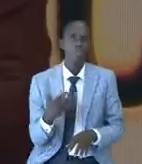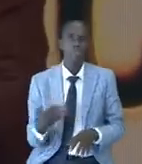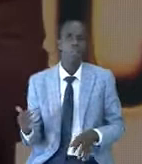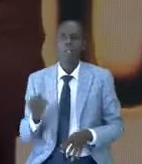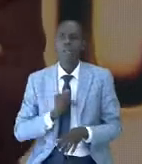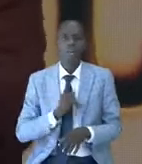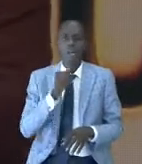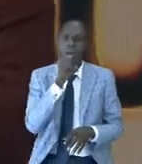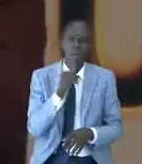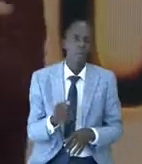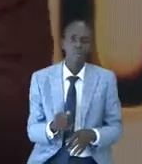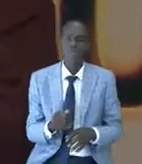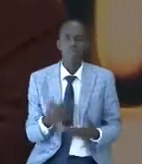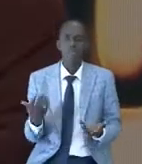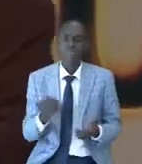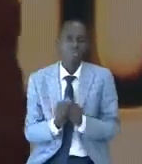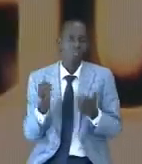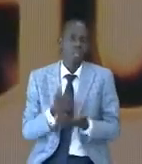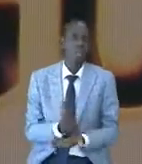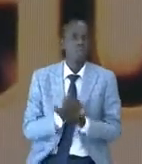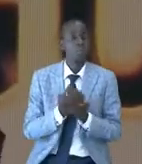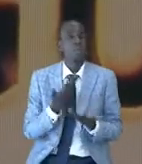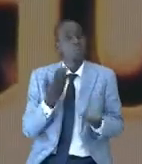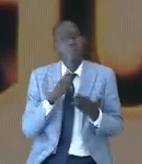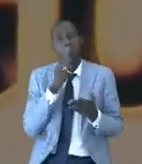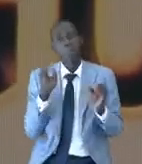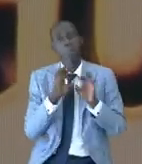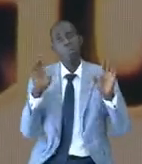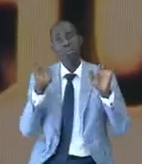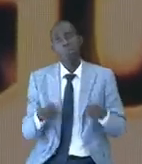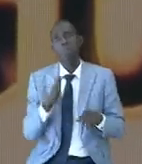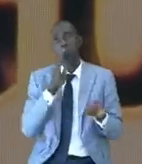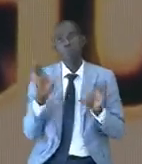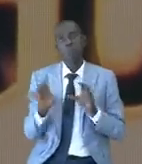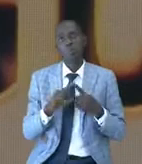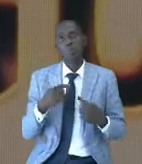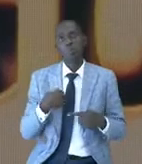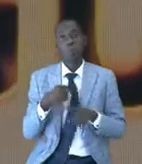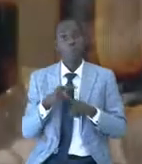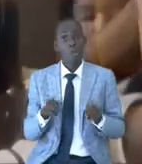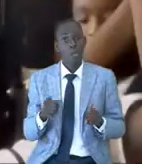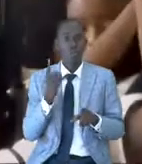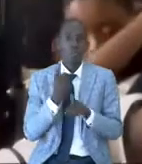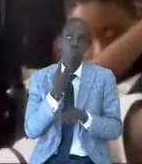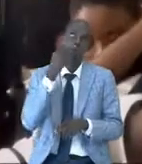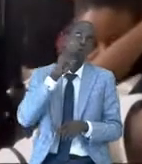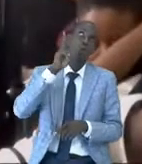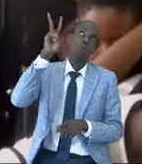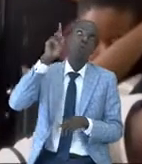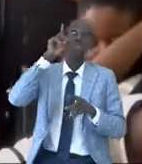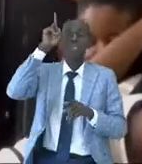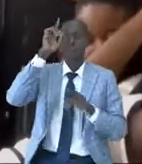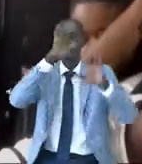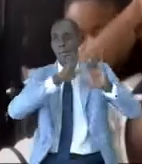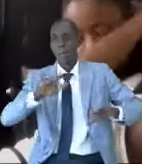you say you're helpless. Maybe nothing can be done, but behold his mercy. And the mercy is